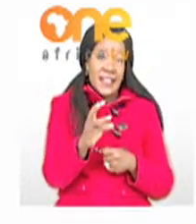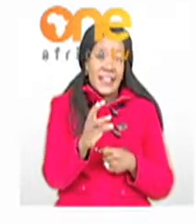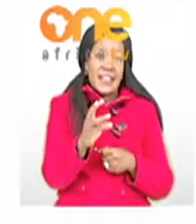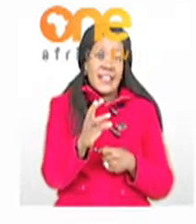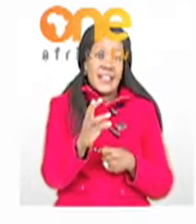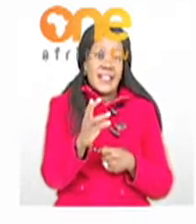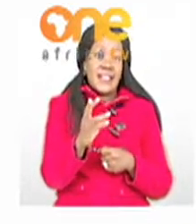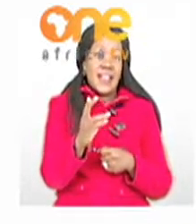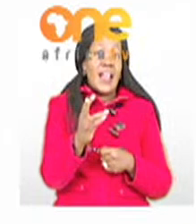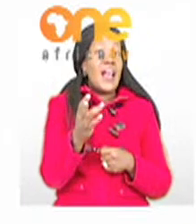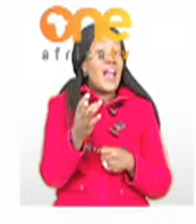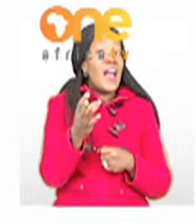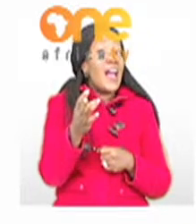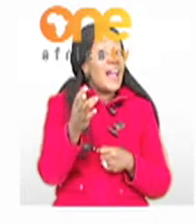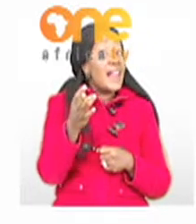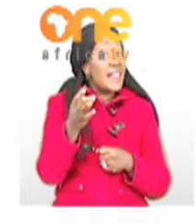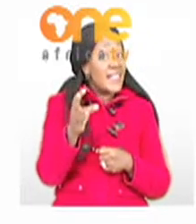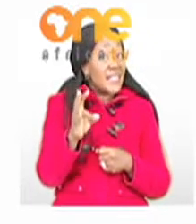6,